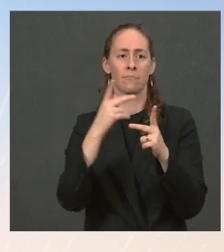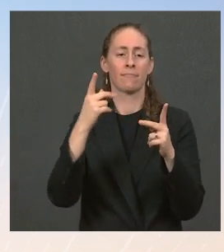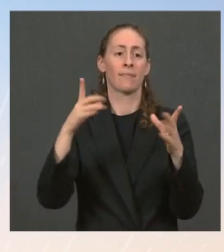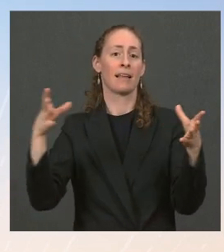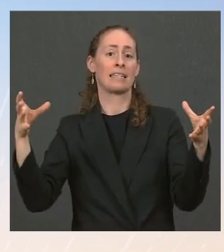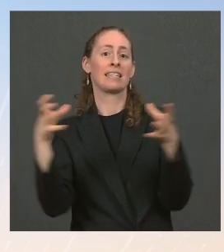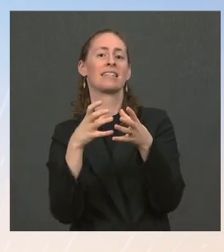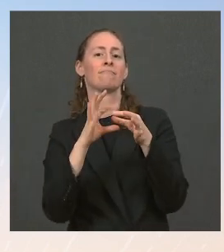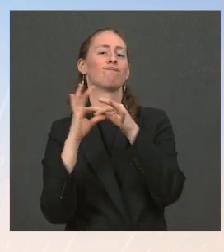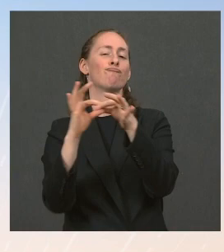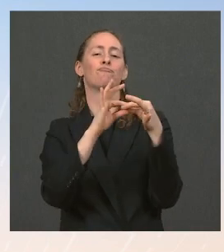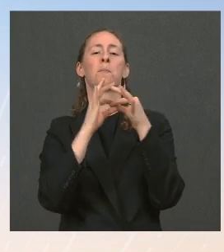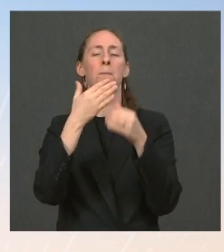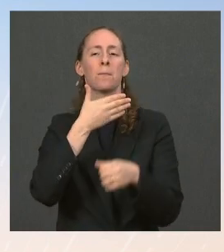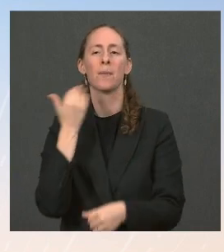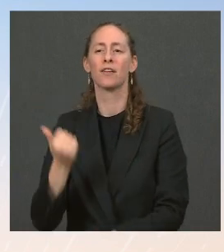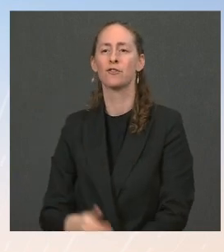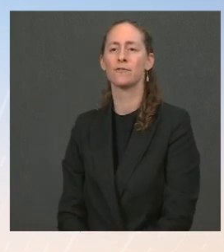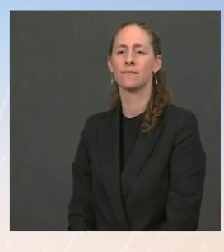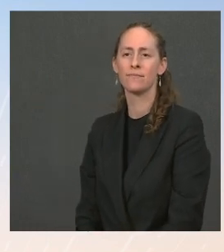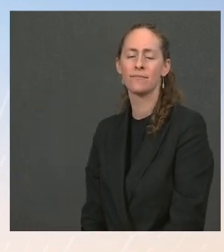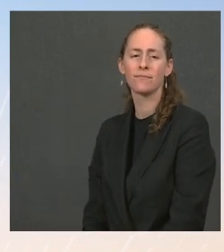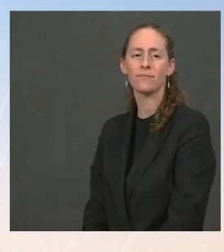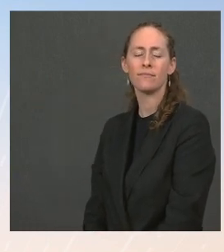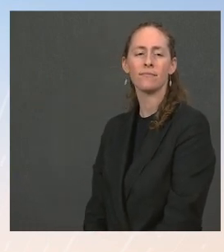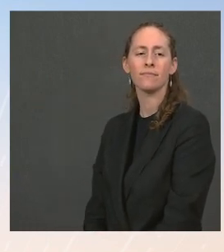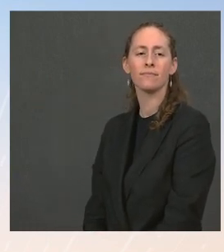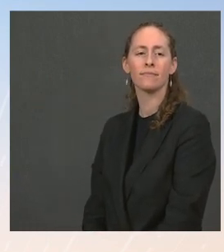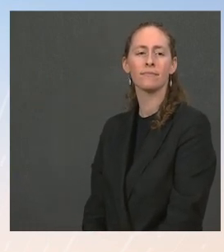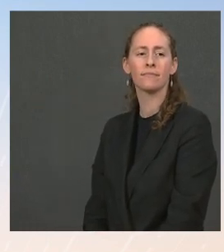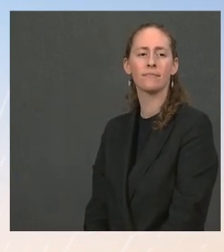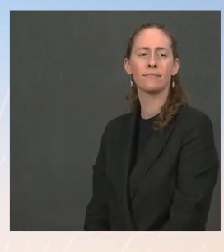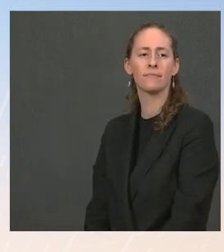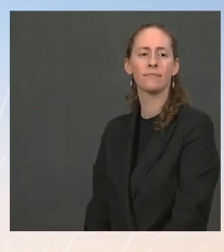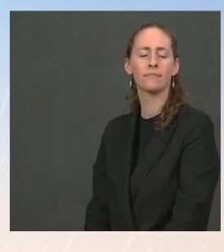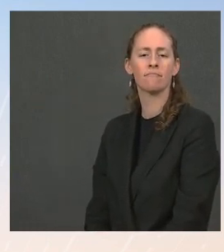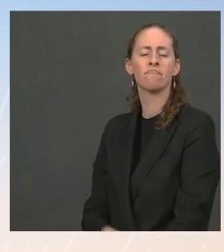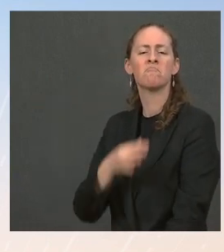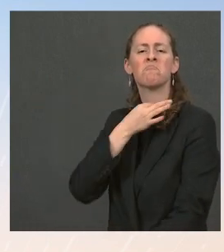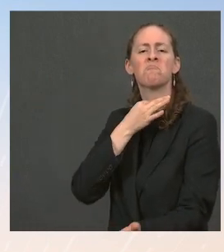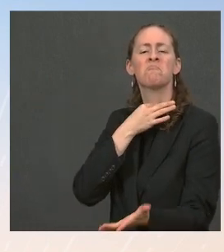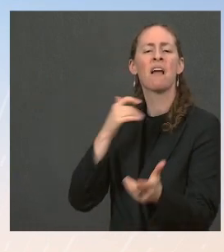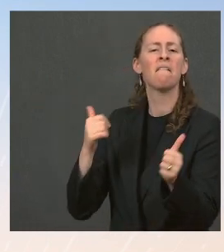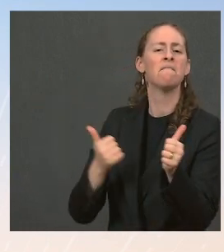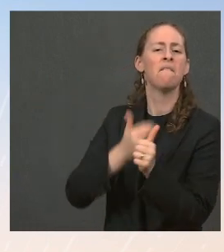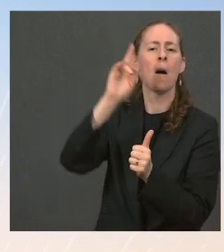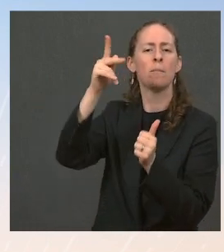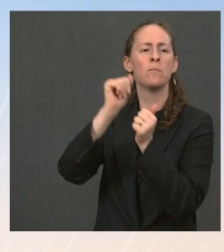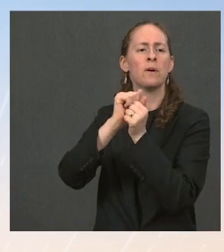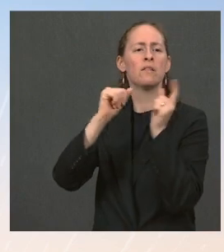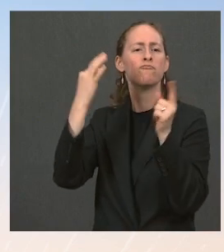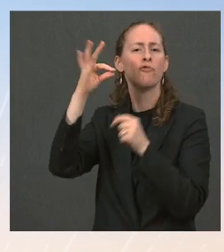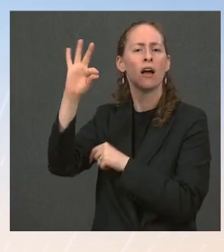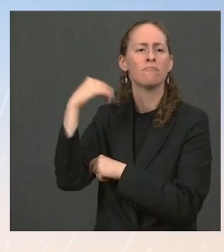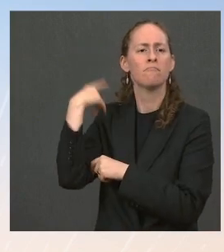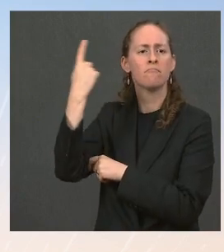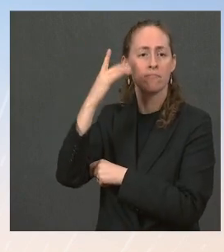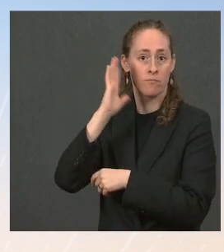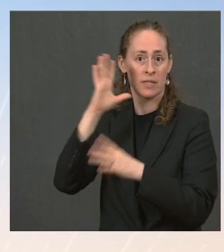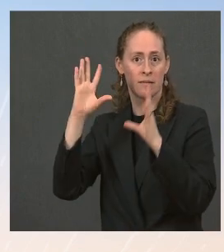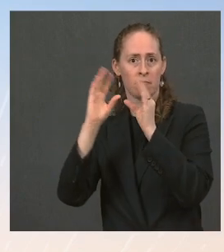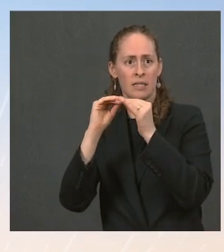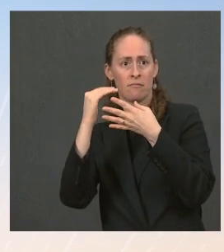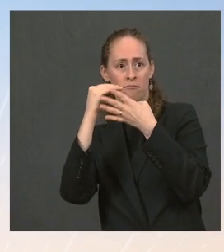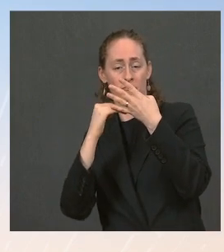ahead. Just to follow up again on the French, you said in the statements that there will be a meeting in late October. Is that in France? Is that